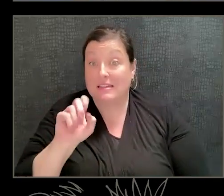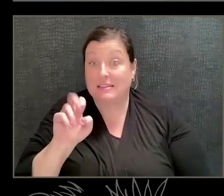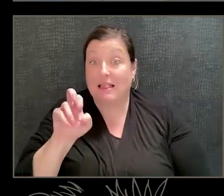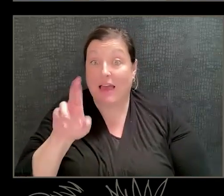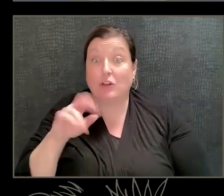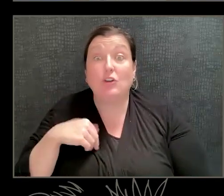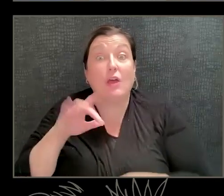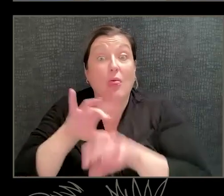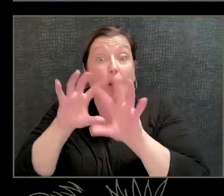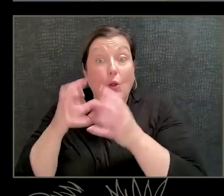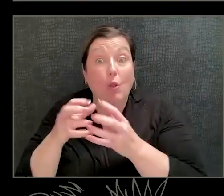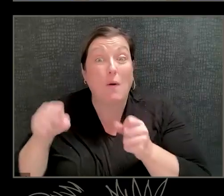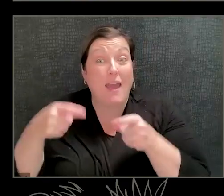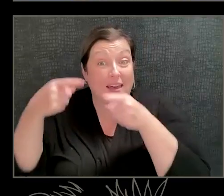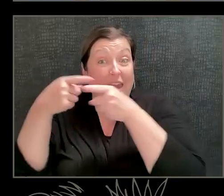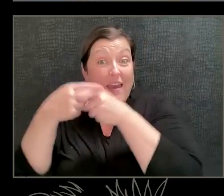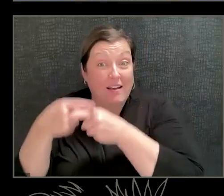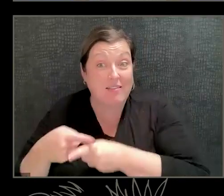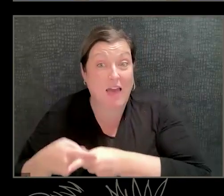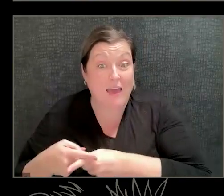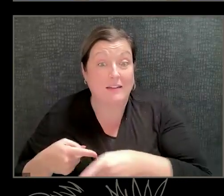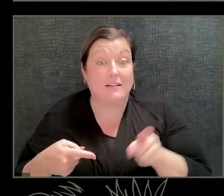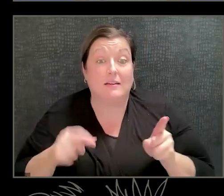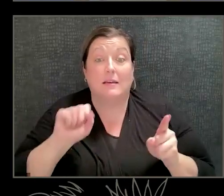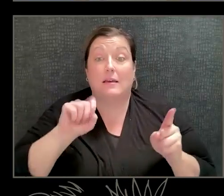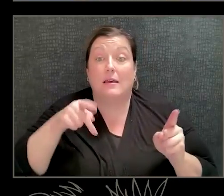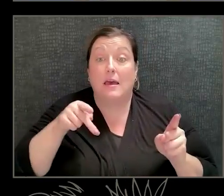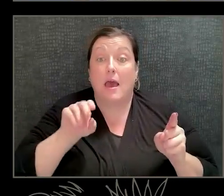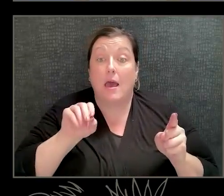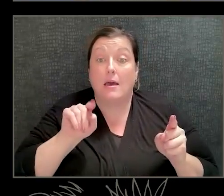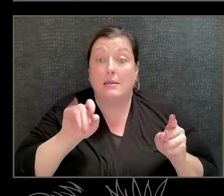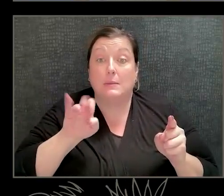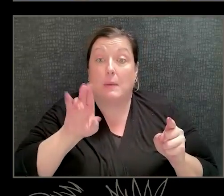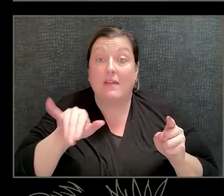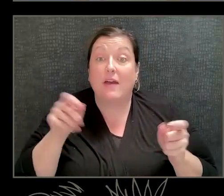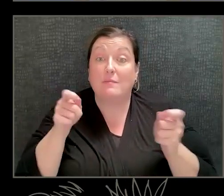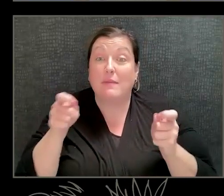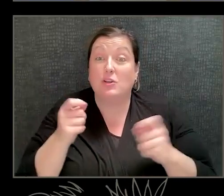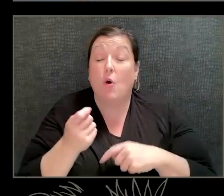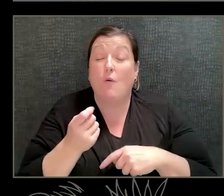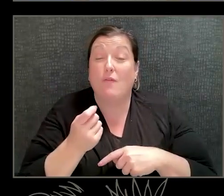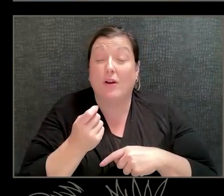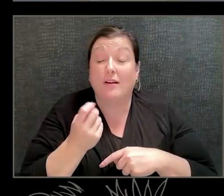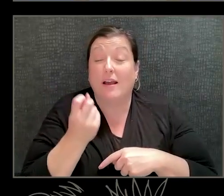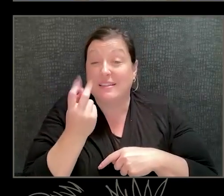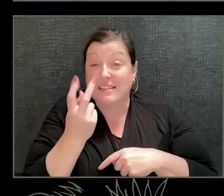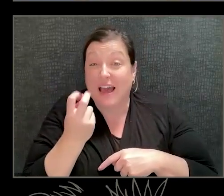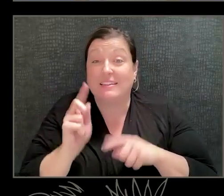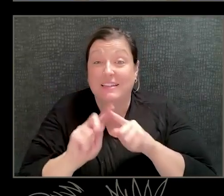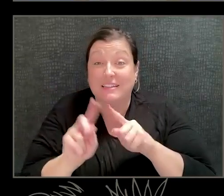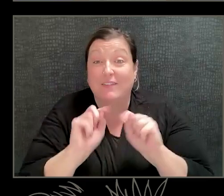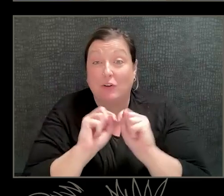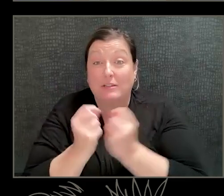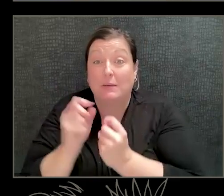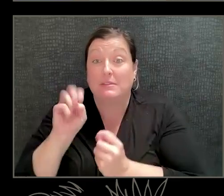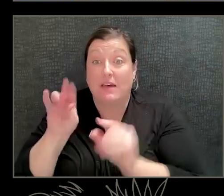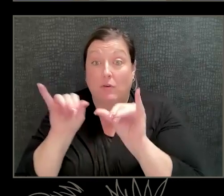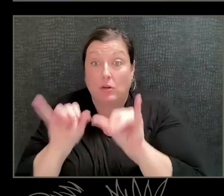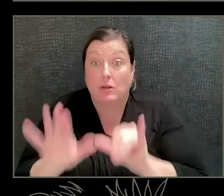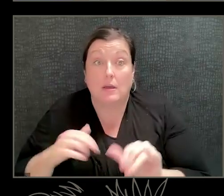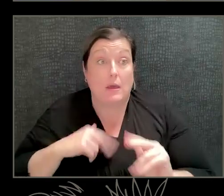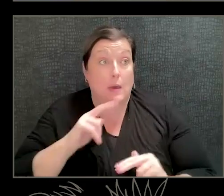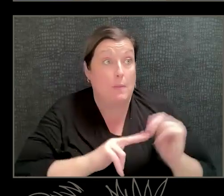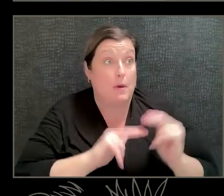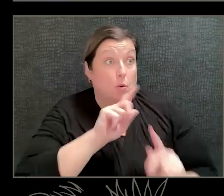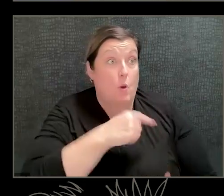another. Spotify for Artists is managed by over a dozen different teams of software engineers. If we were to build that with just